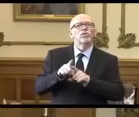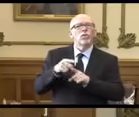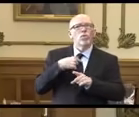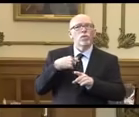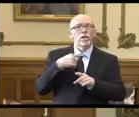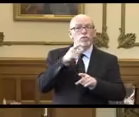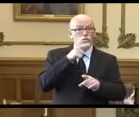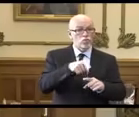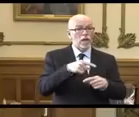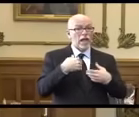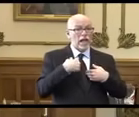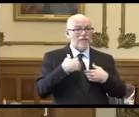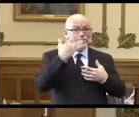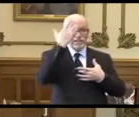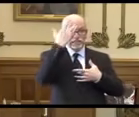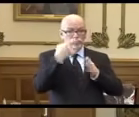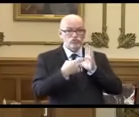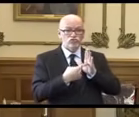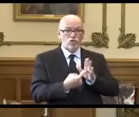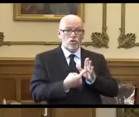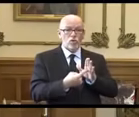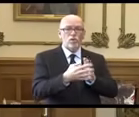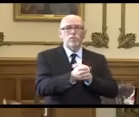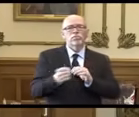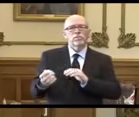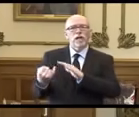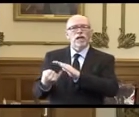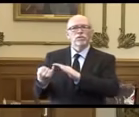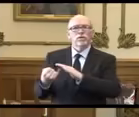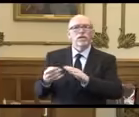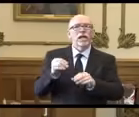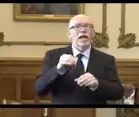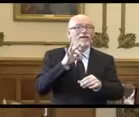isolating those who do have symptoms and quarantining those who have been exposed.